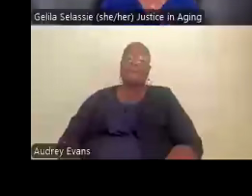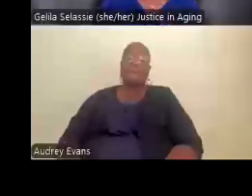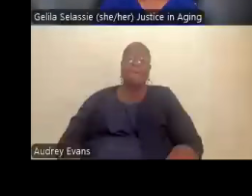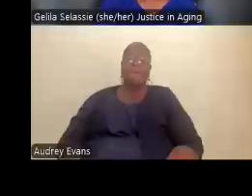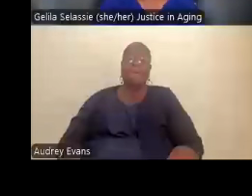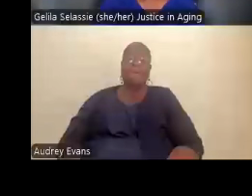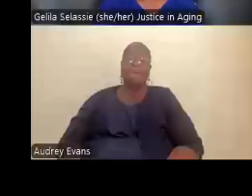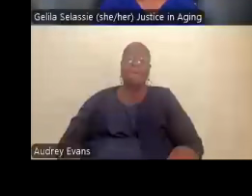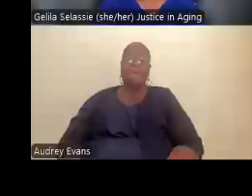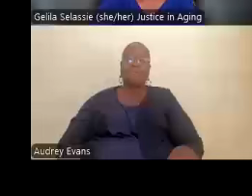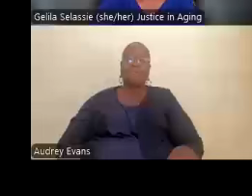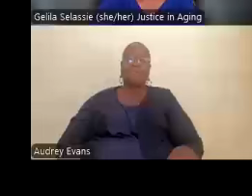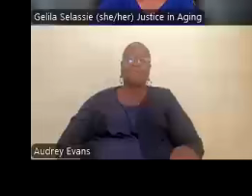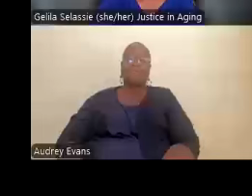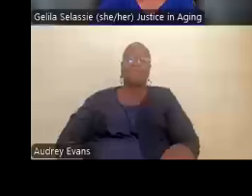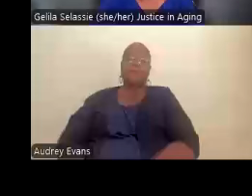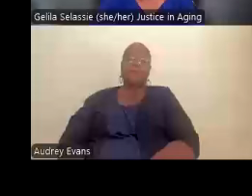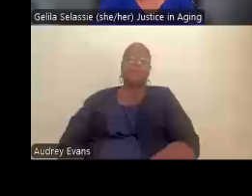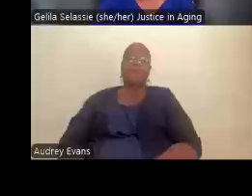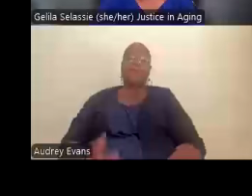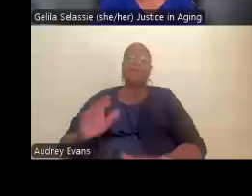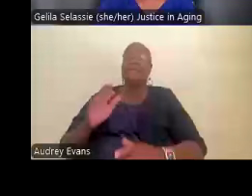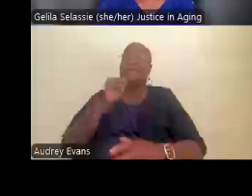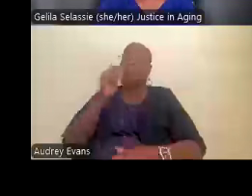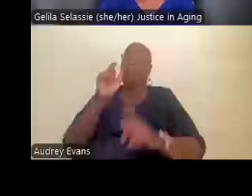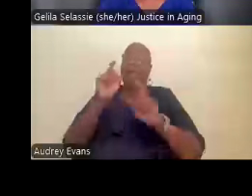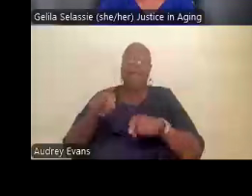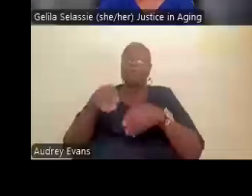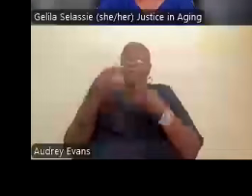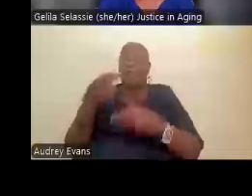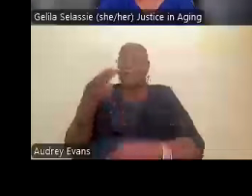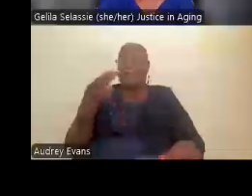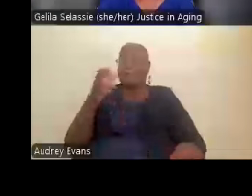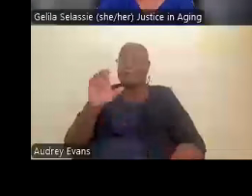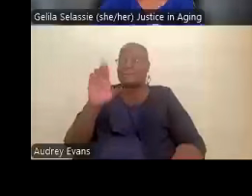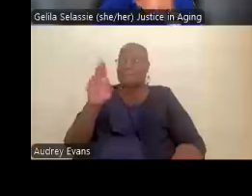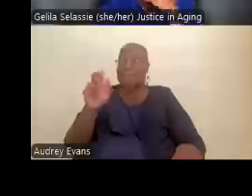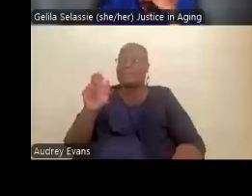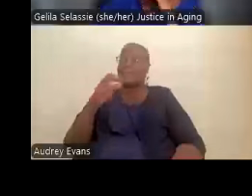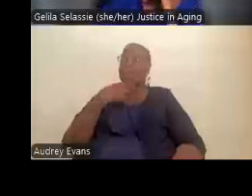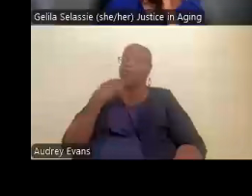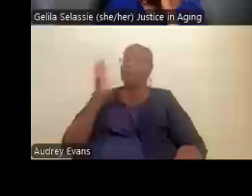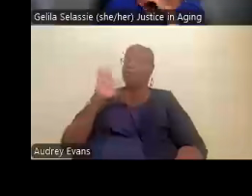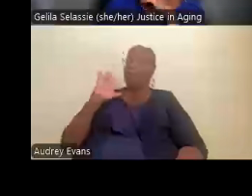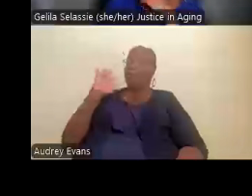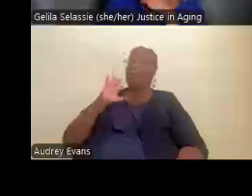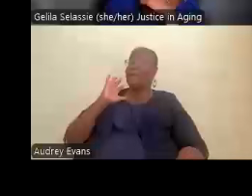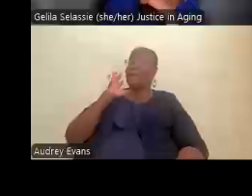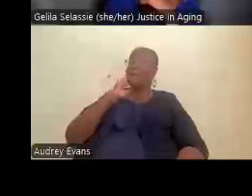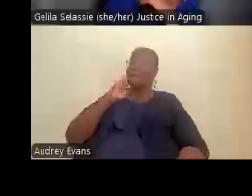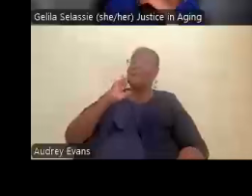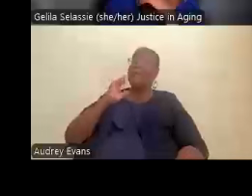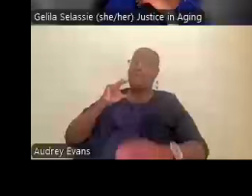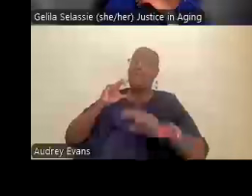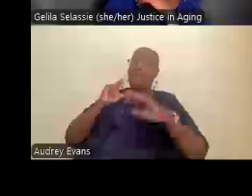And because states don't have to provide HCBS, they are at risk. We know from past history, states have cut